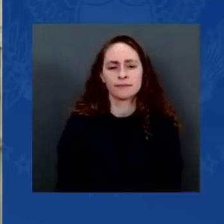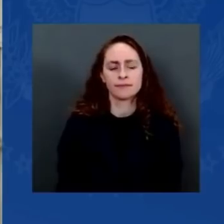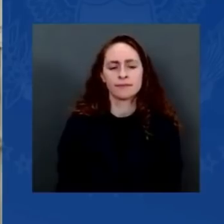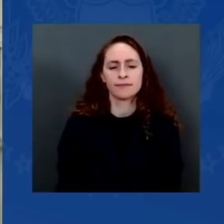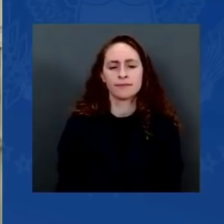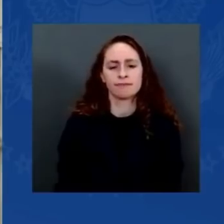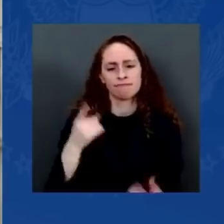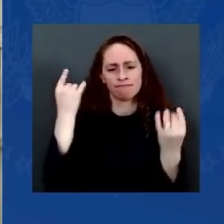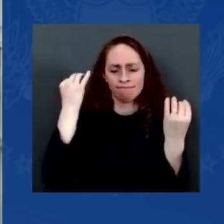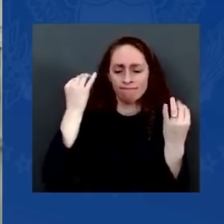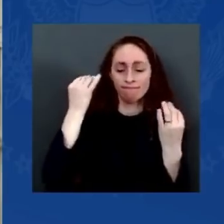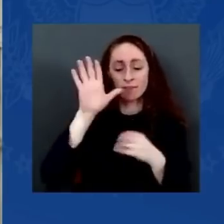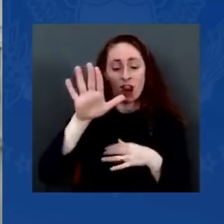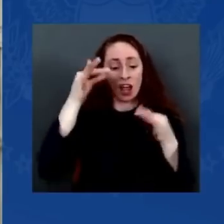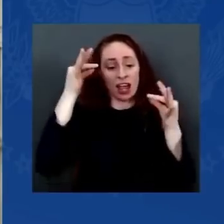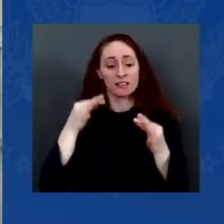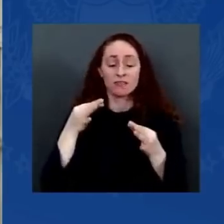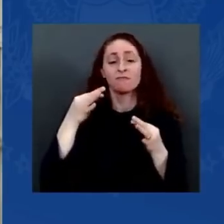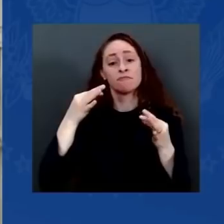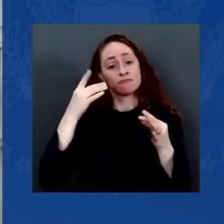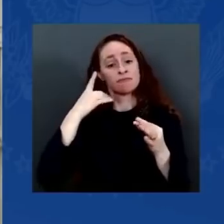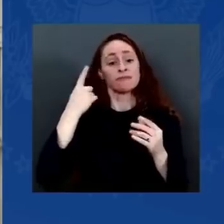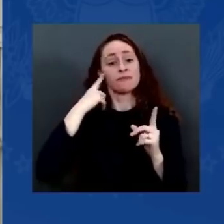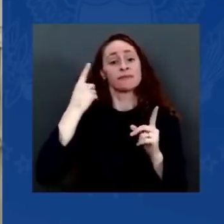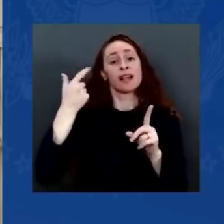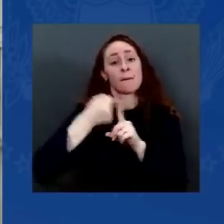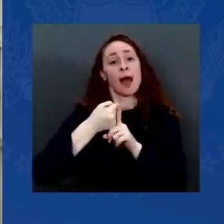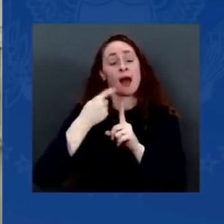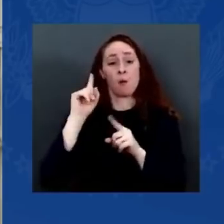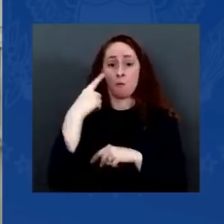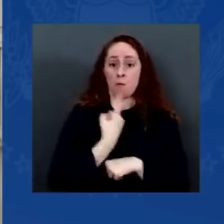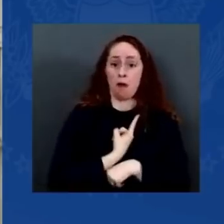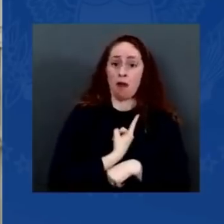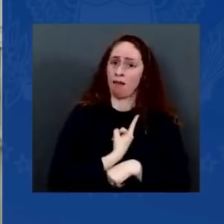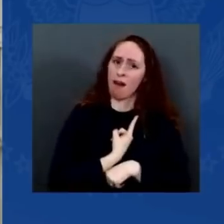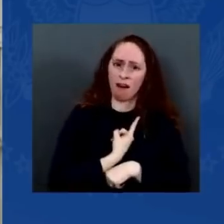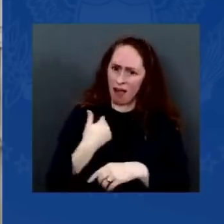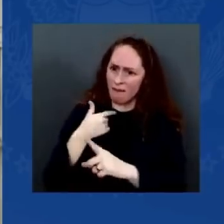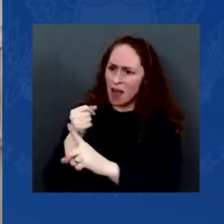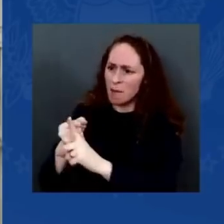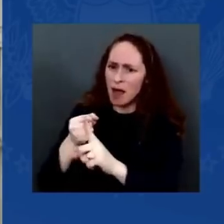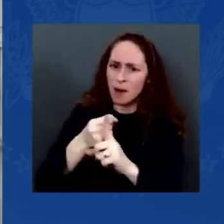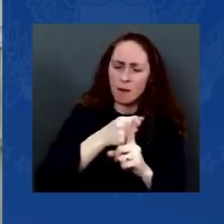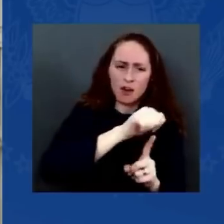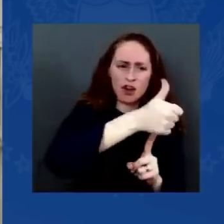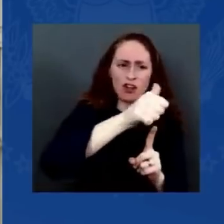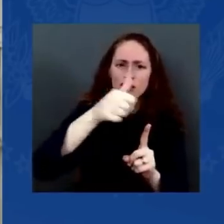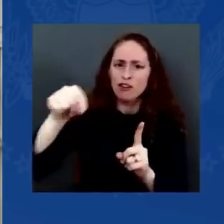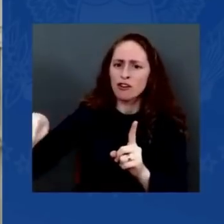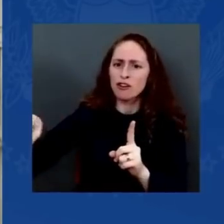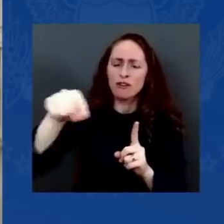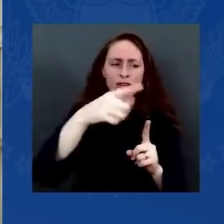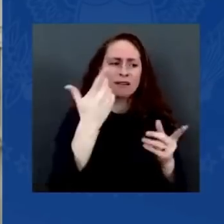risk. Your loved ones, your friends, neighbors, strangers you run into. And your choice can be the difference